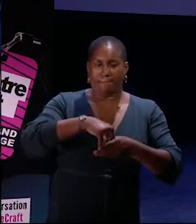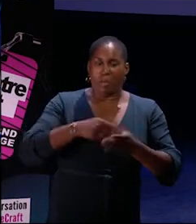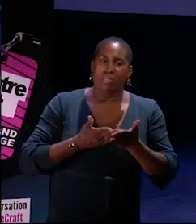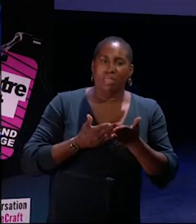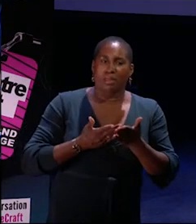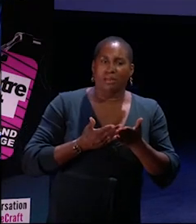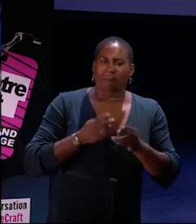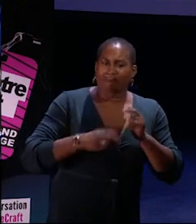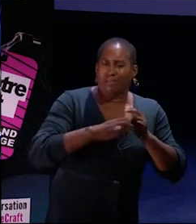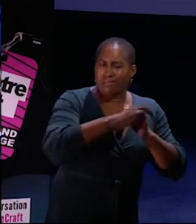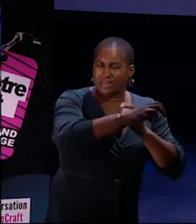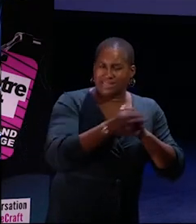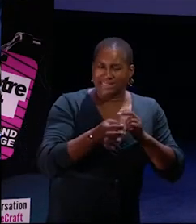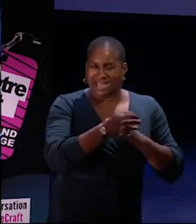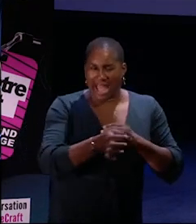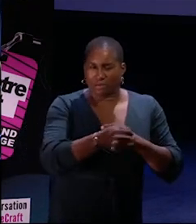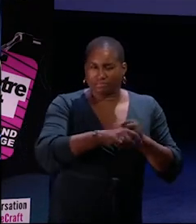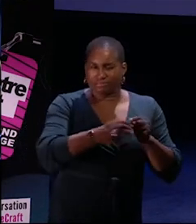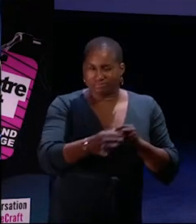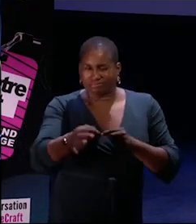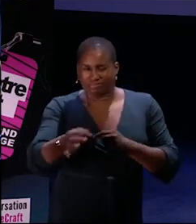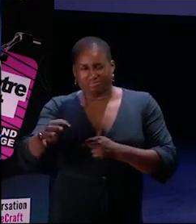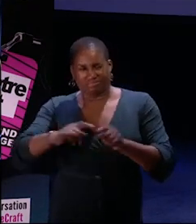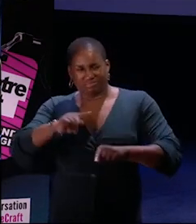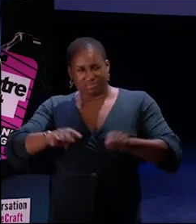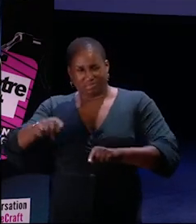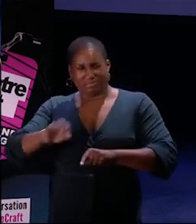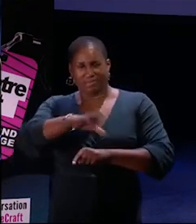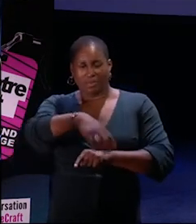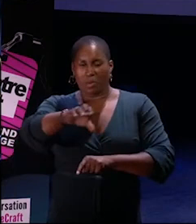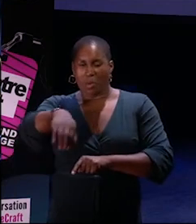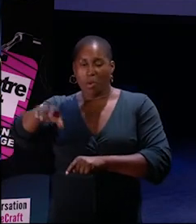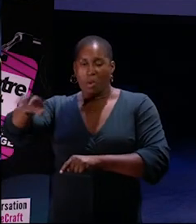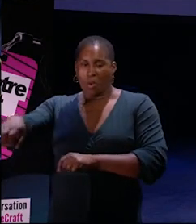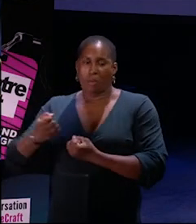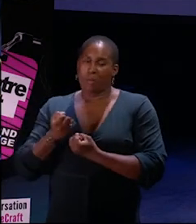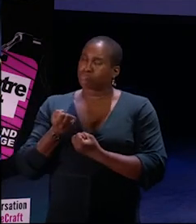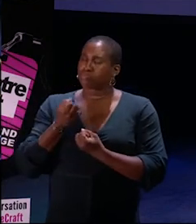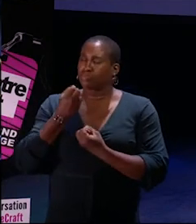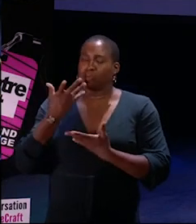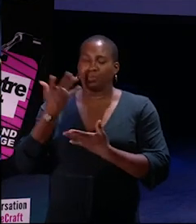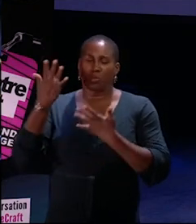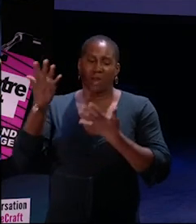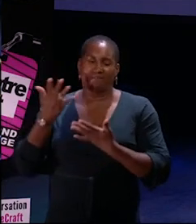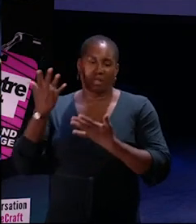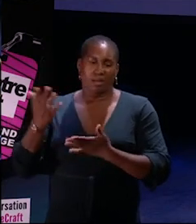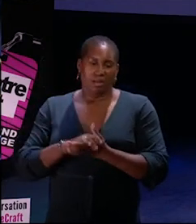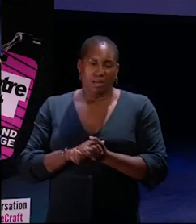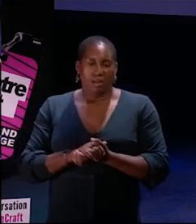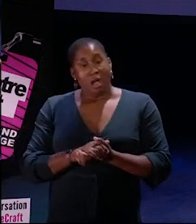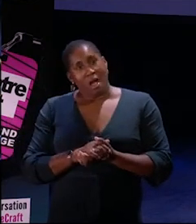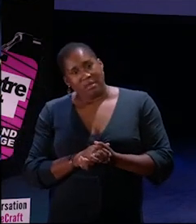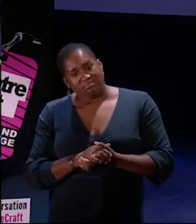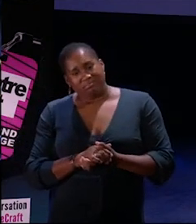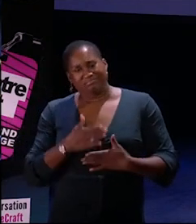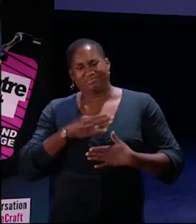was absolutely divine, and we had good weather. Down to some intimate pieces, just